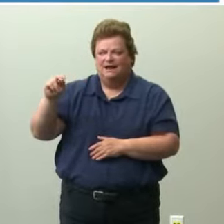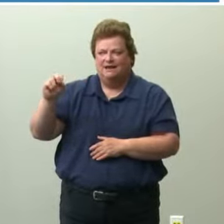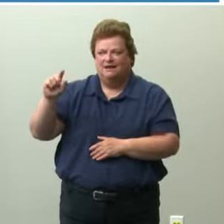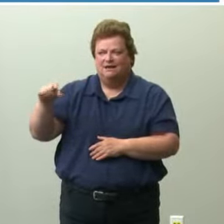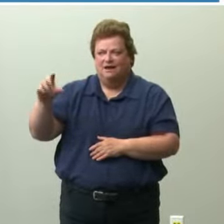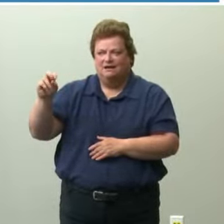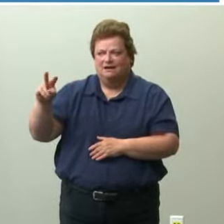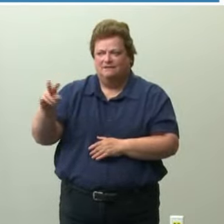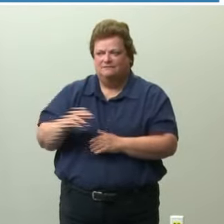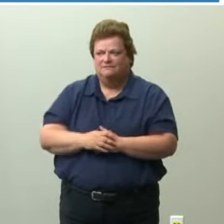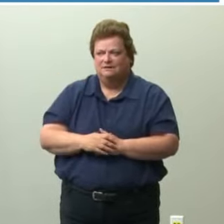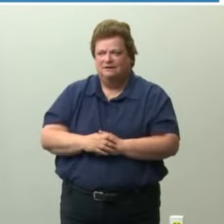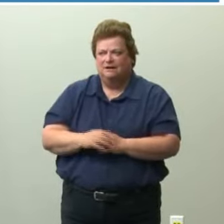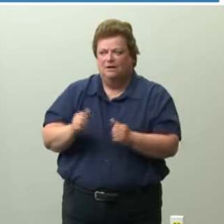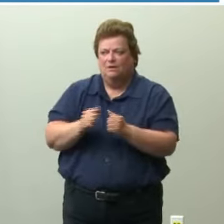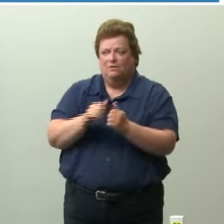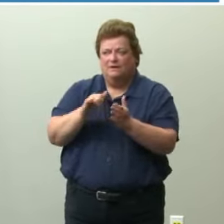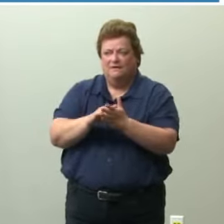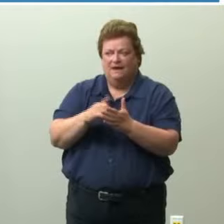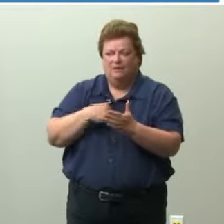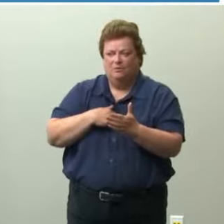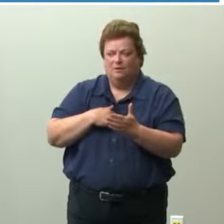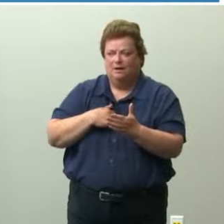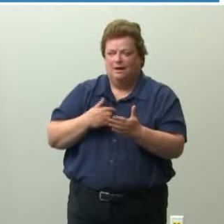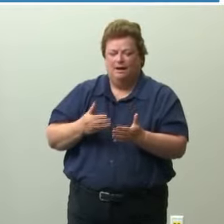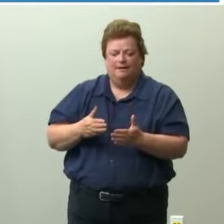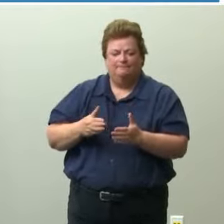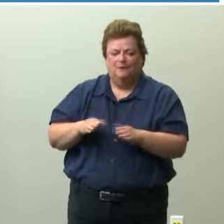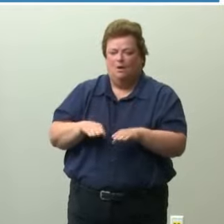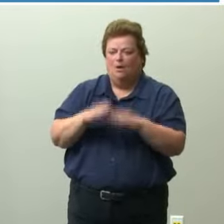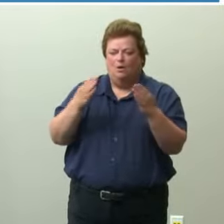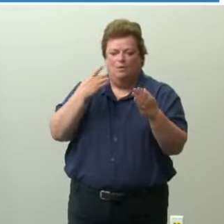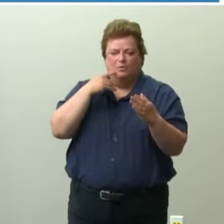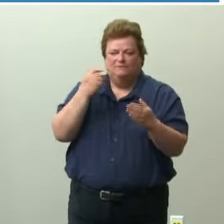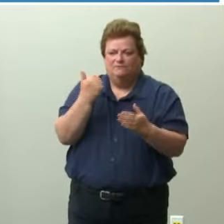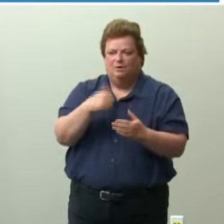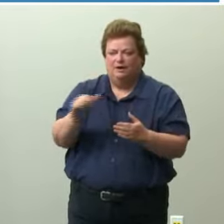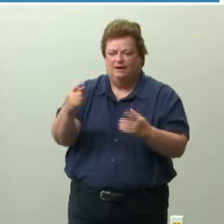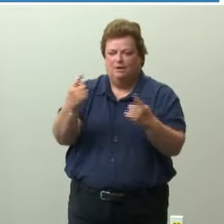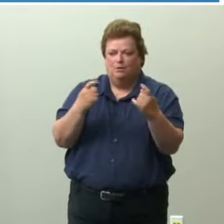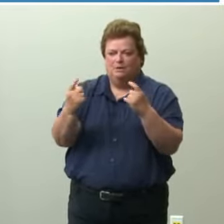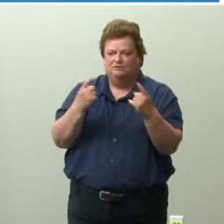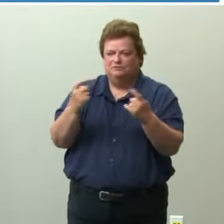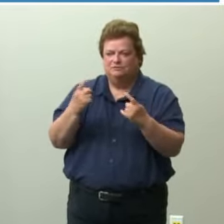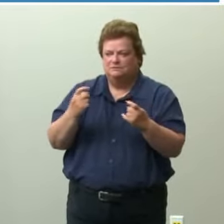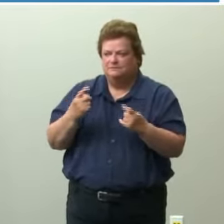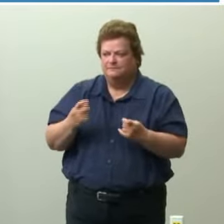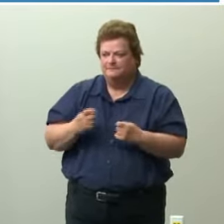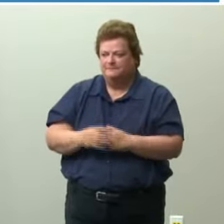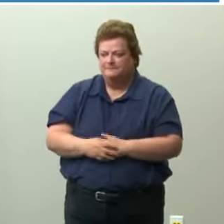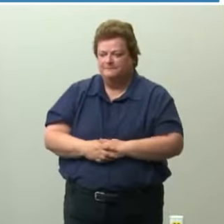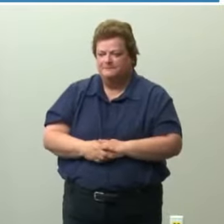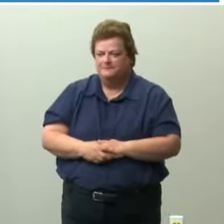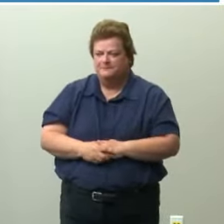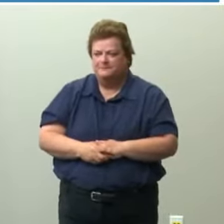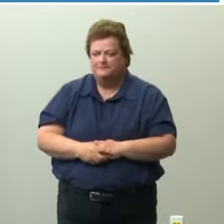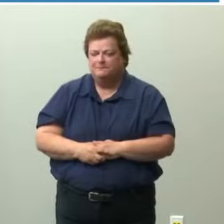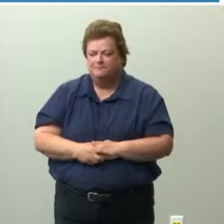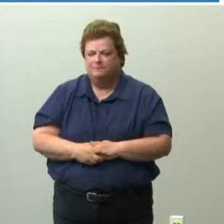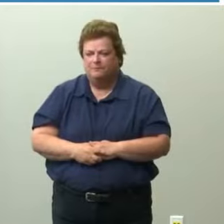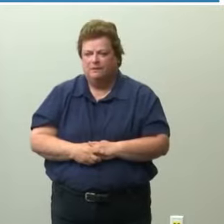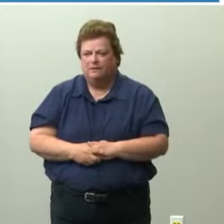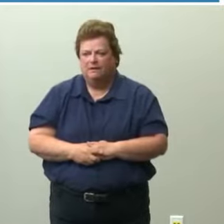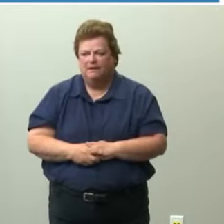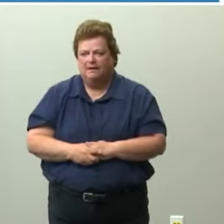covid19.lincoln.ne.gov. And with that, we'd be happy to take any questions.